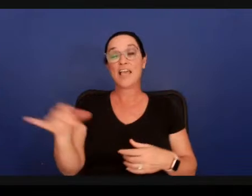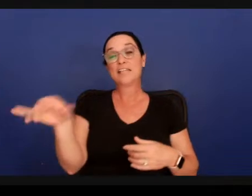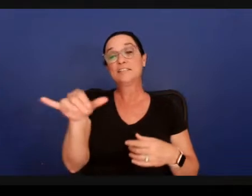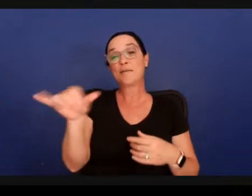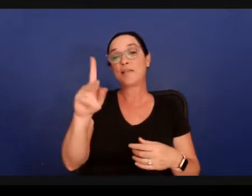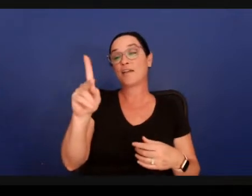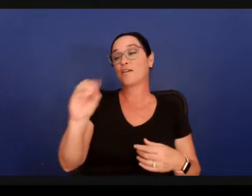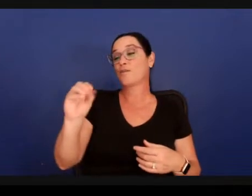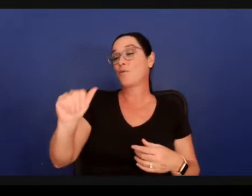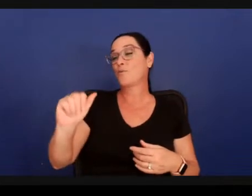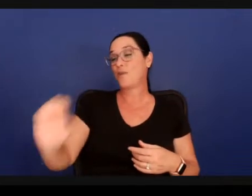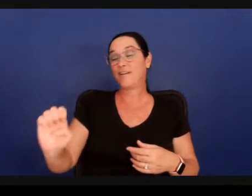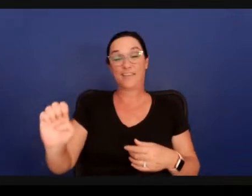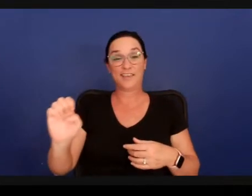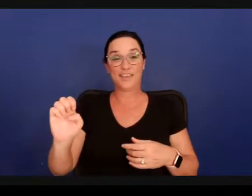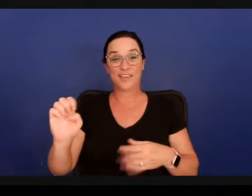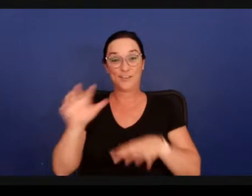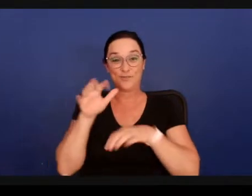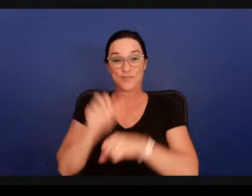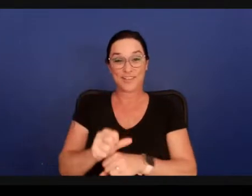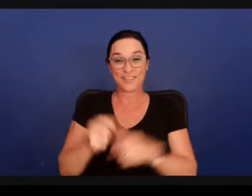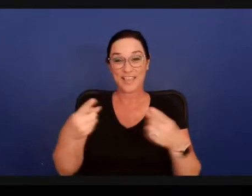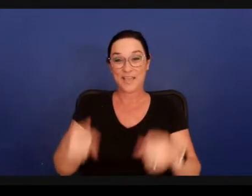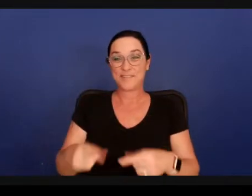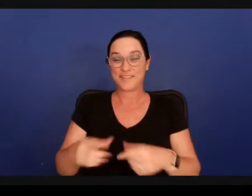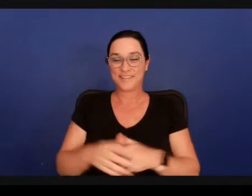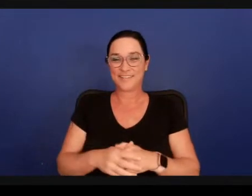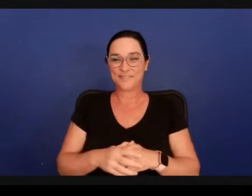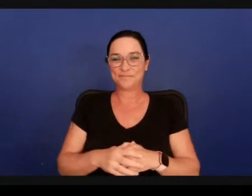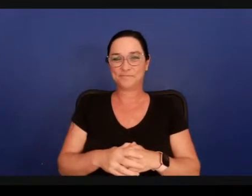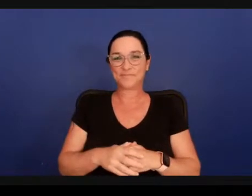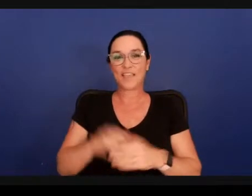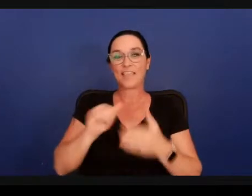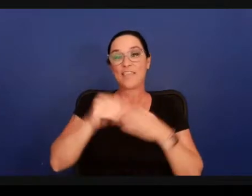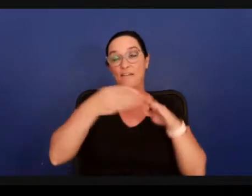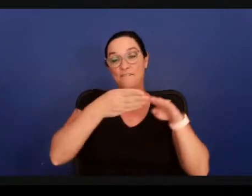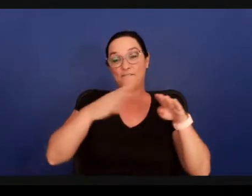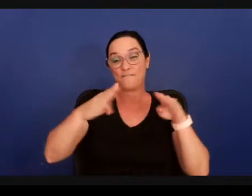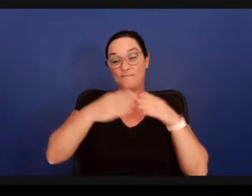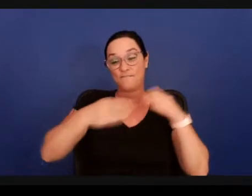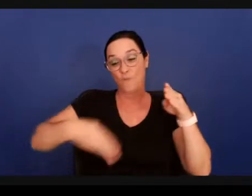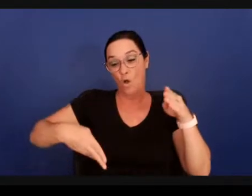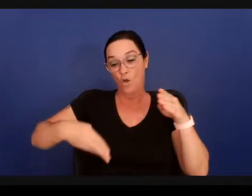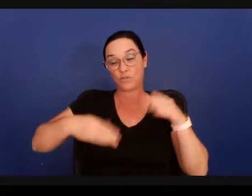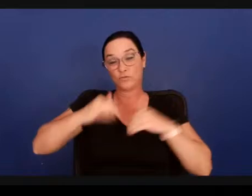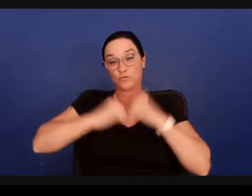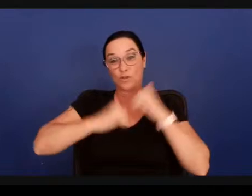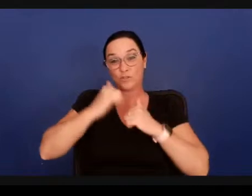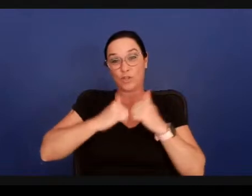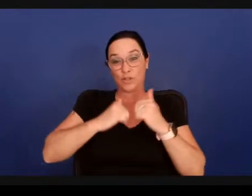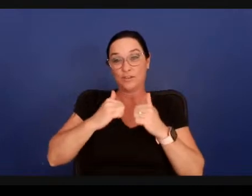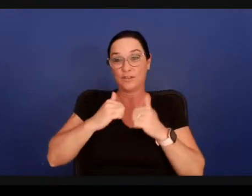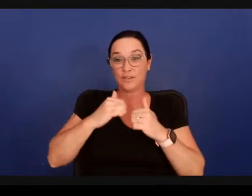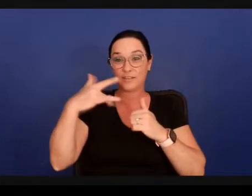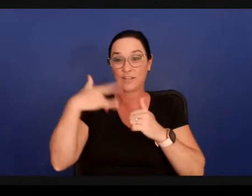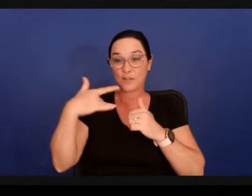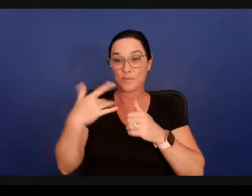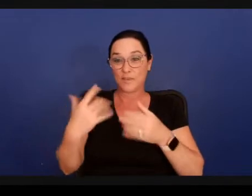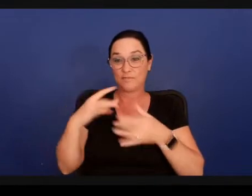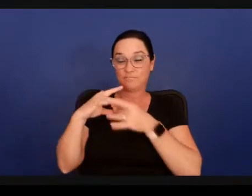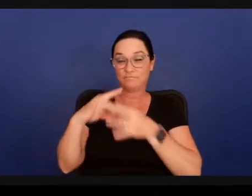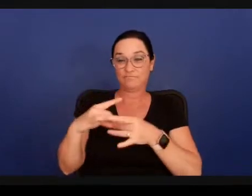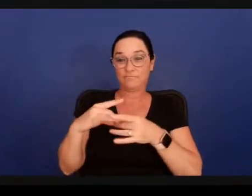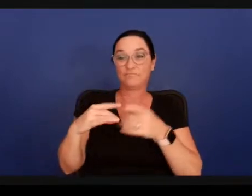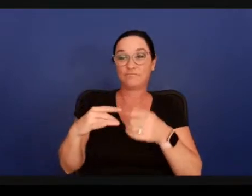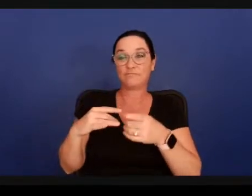you know the caldera, South Caldera fault structure is more or less like this, right? And cracks in this direction. And that